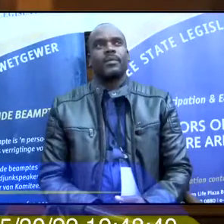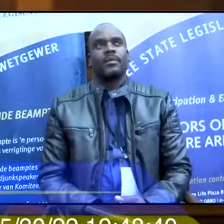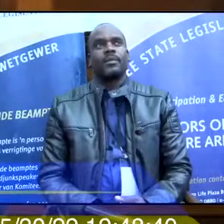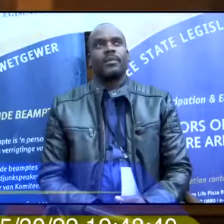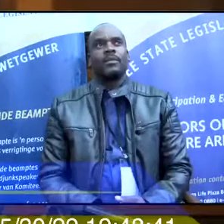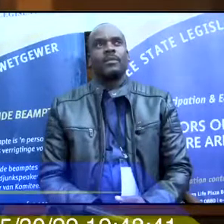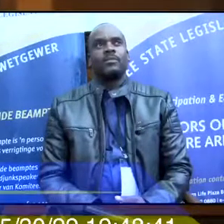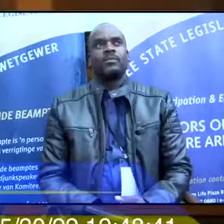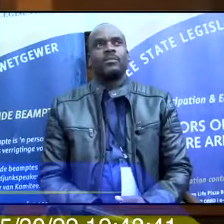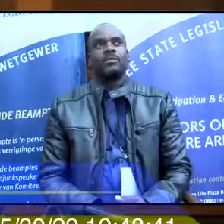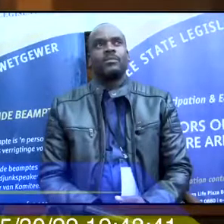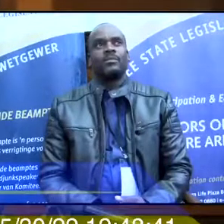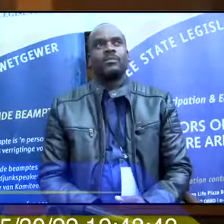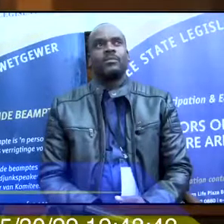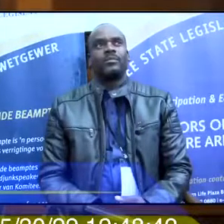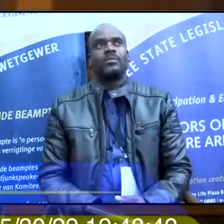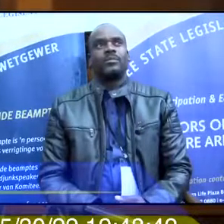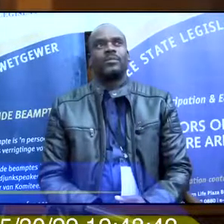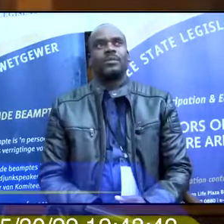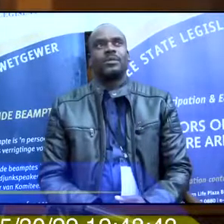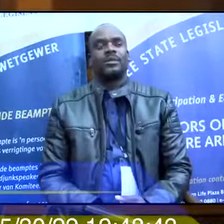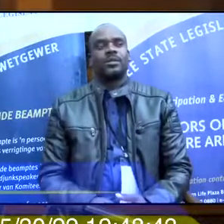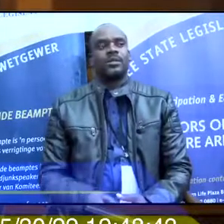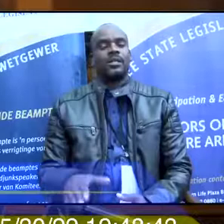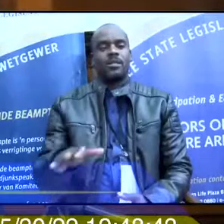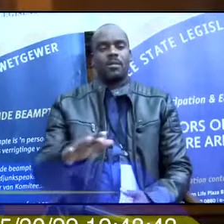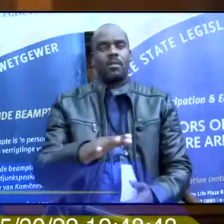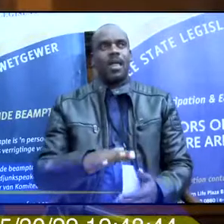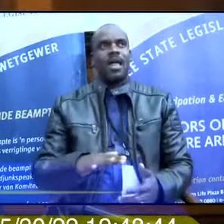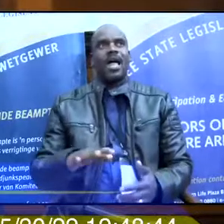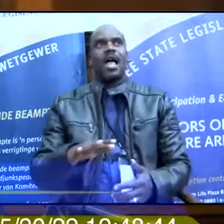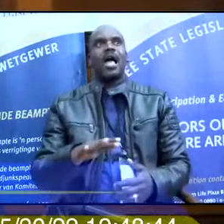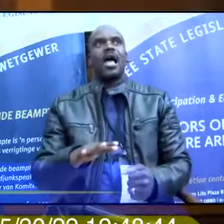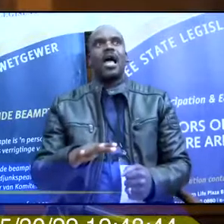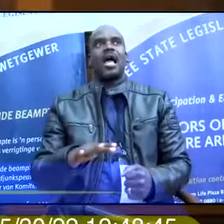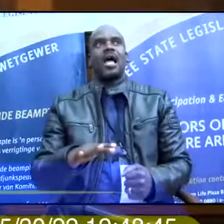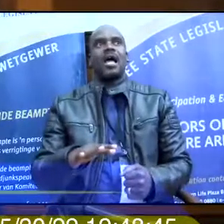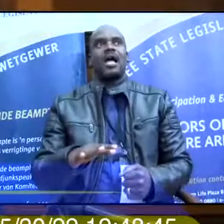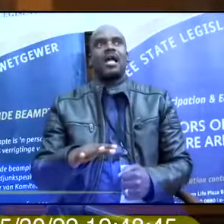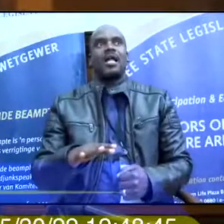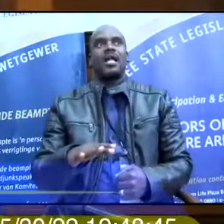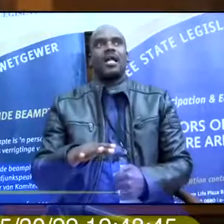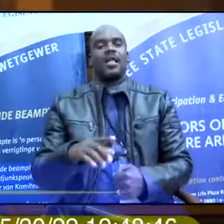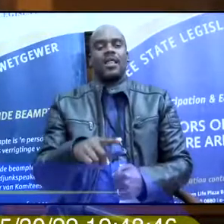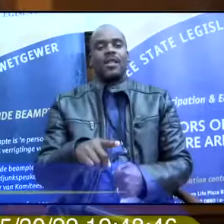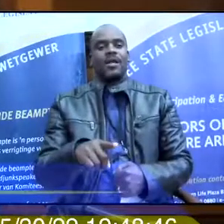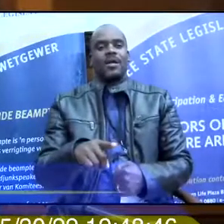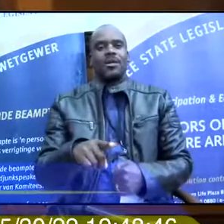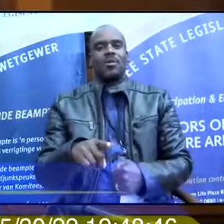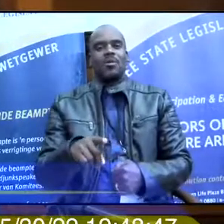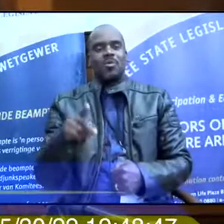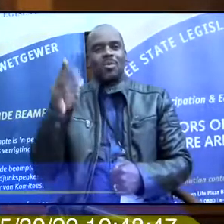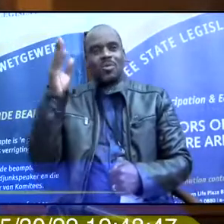it's an area or a sector which is highly politicized where we experience